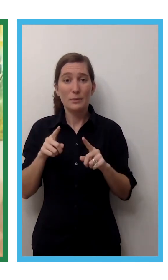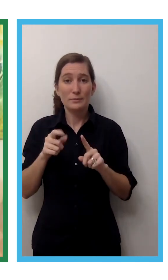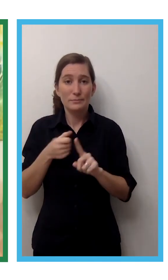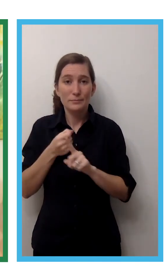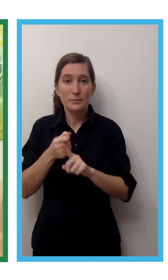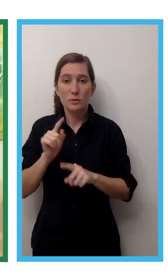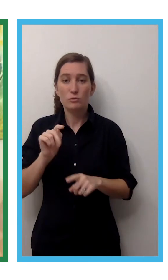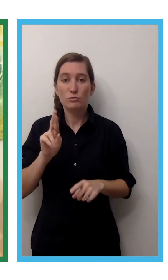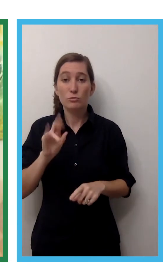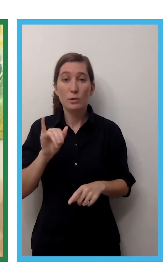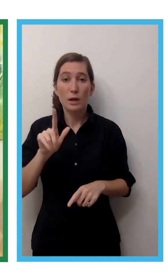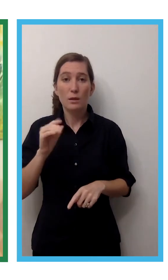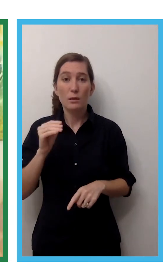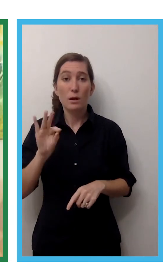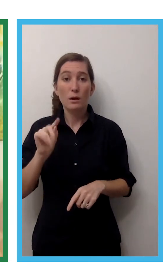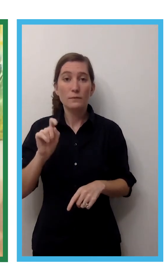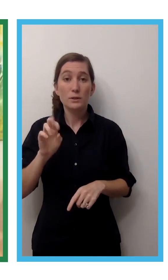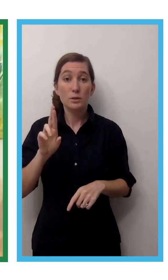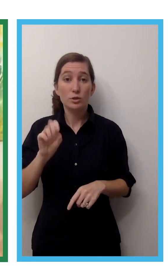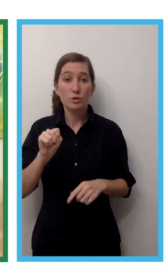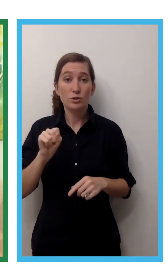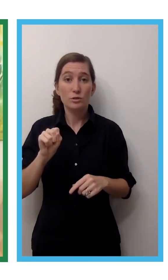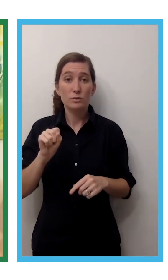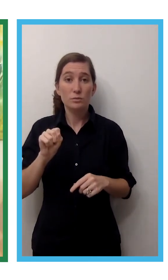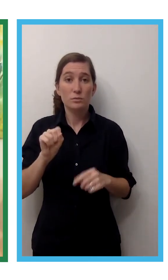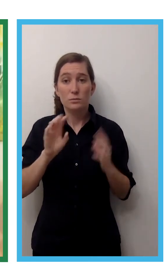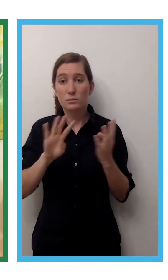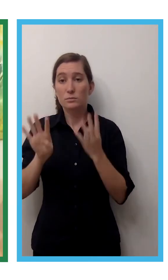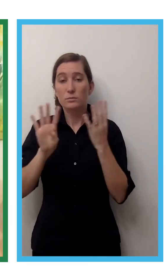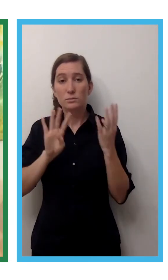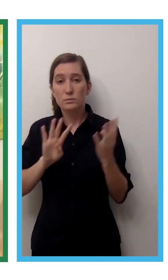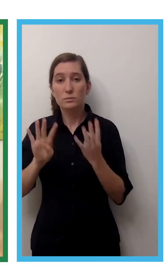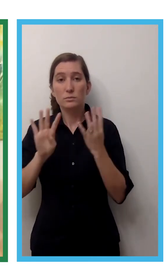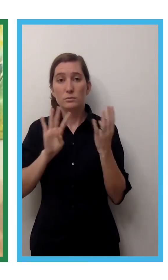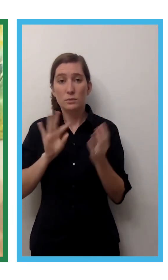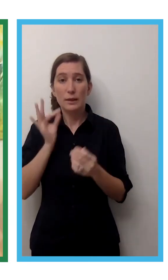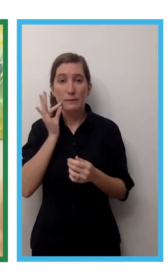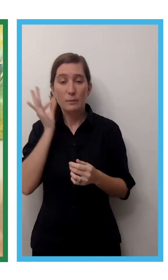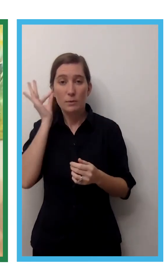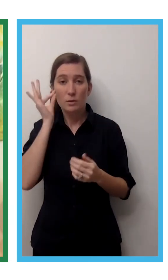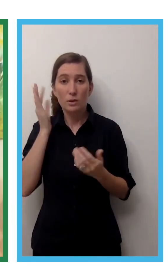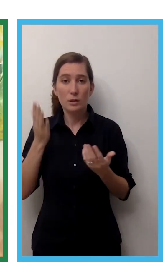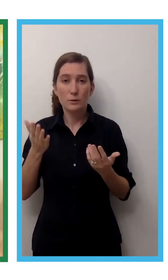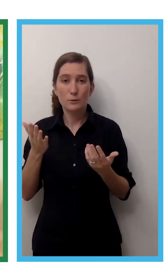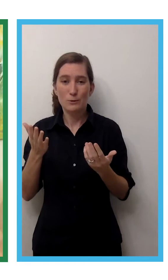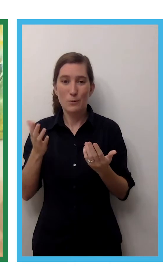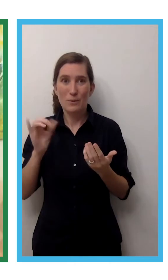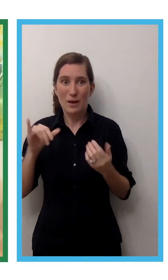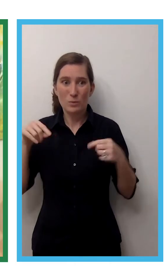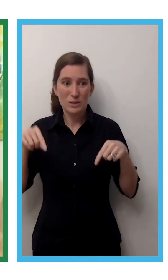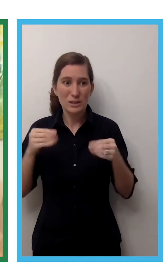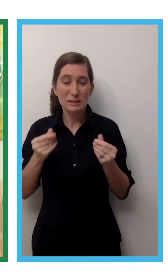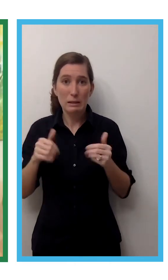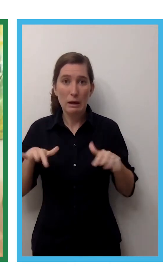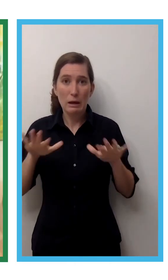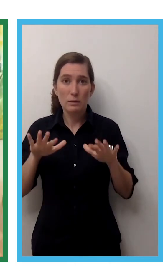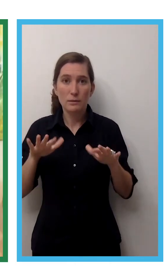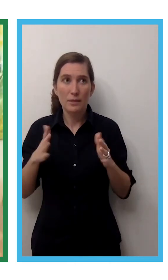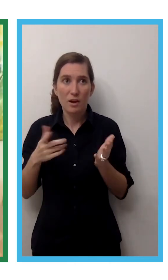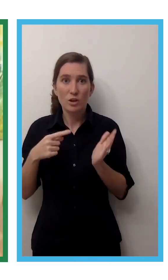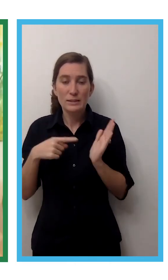that's owed, and you have to be cognizant of that, I think. And I think